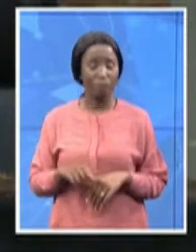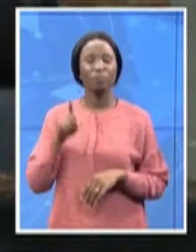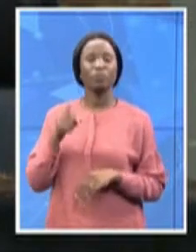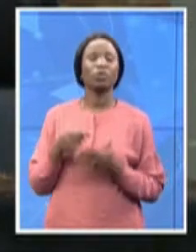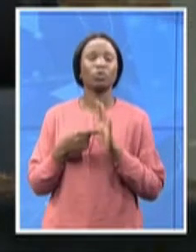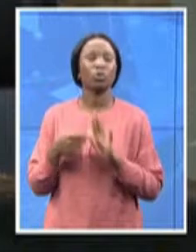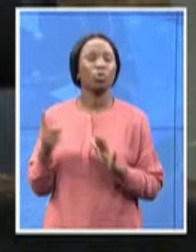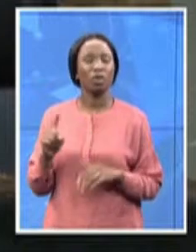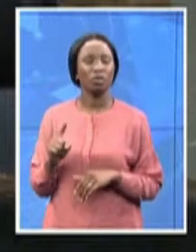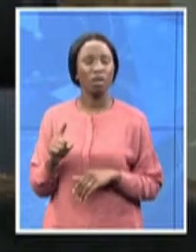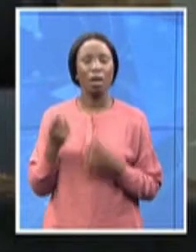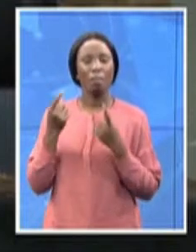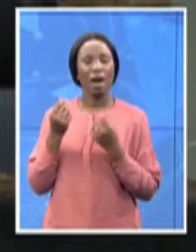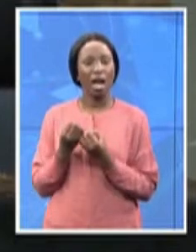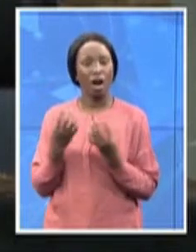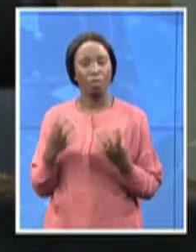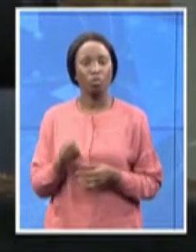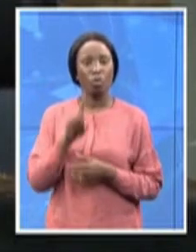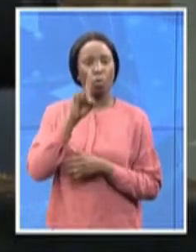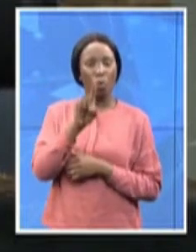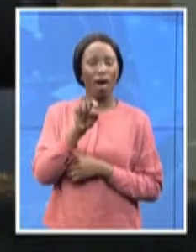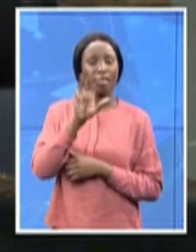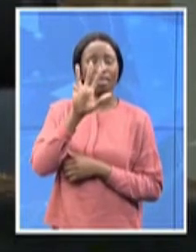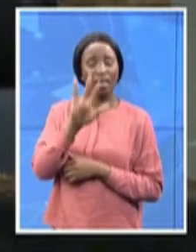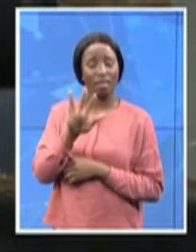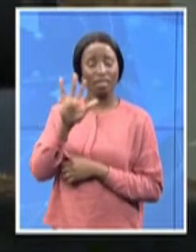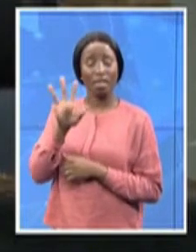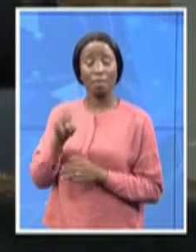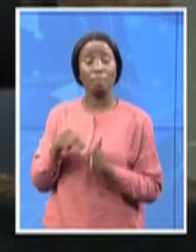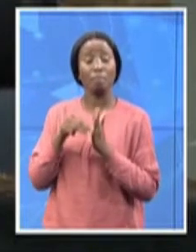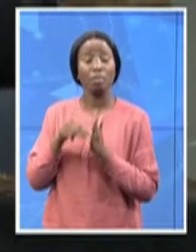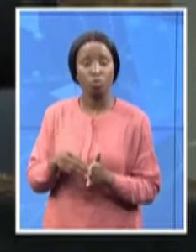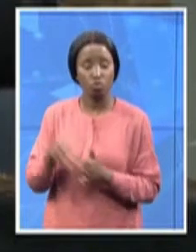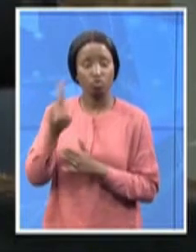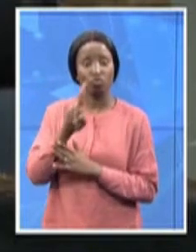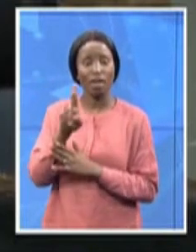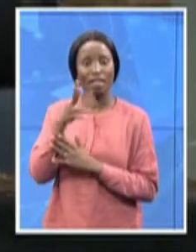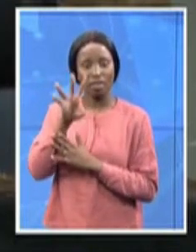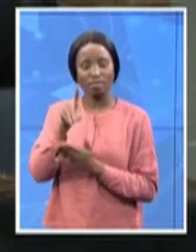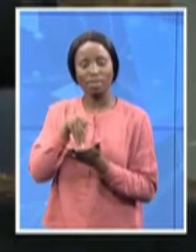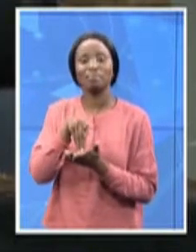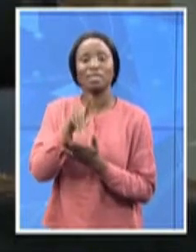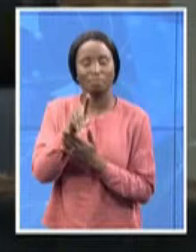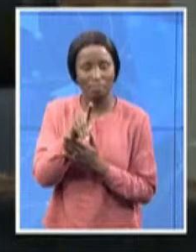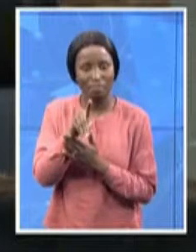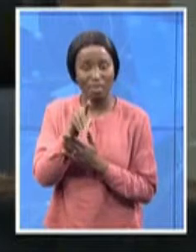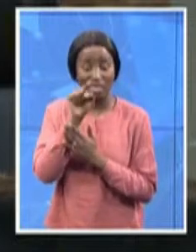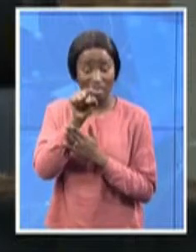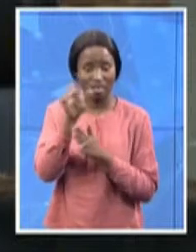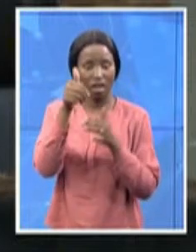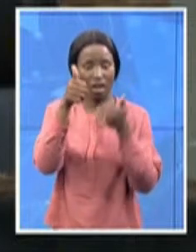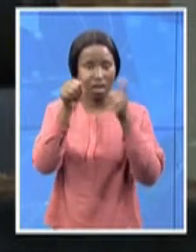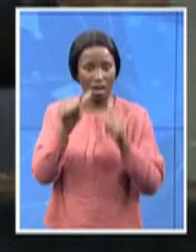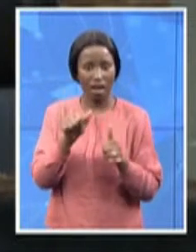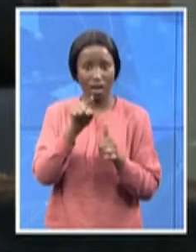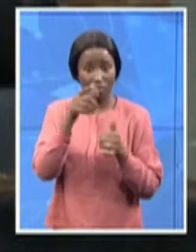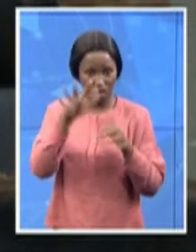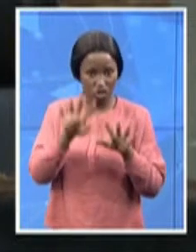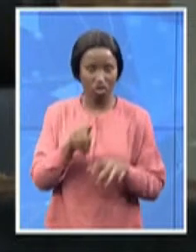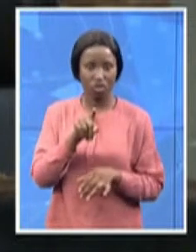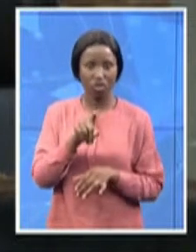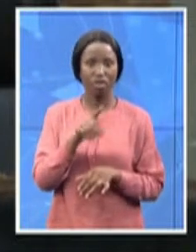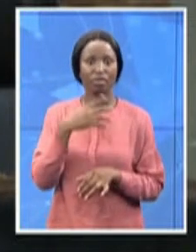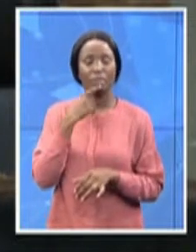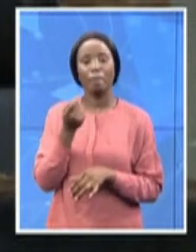191 million rand was deposited into that account and that payments were made from it to